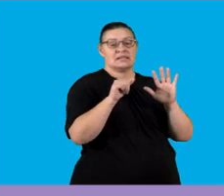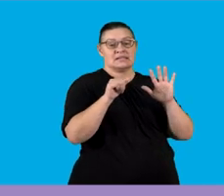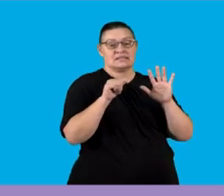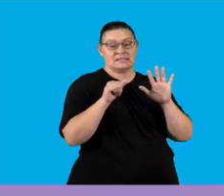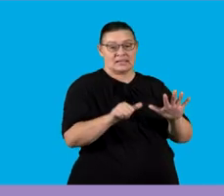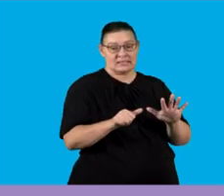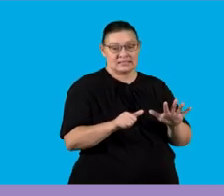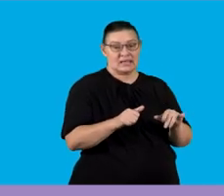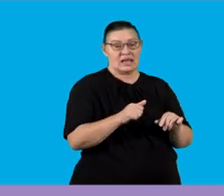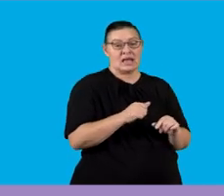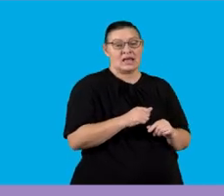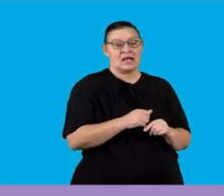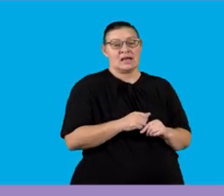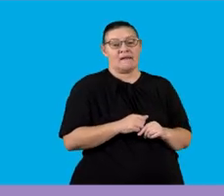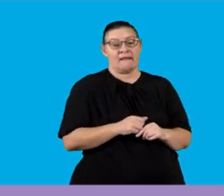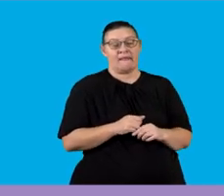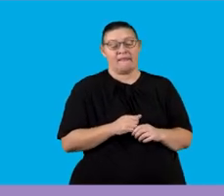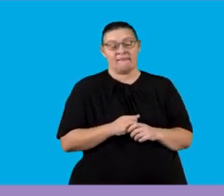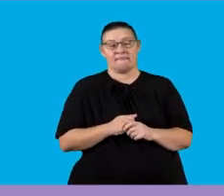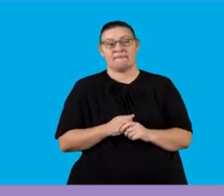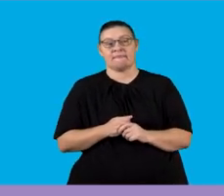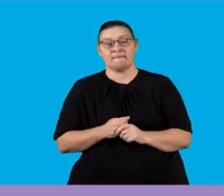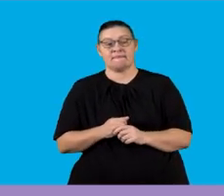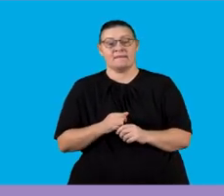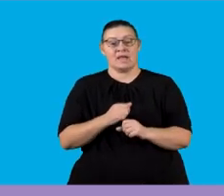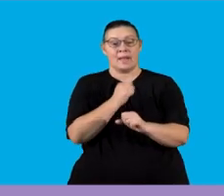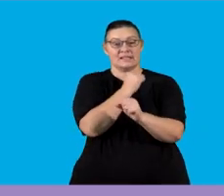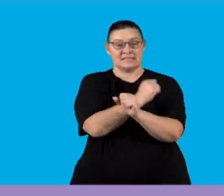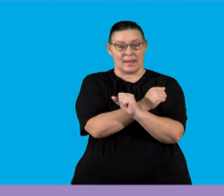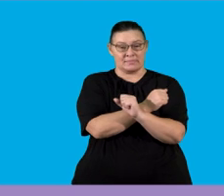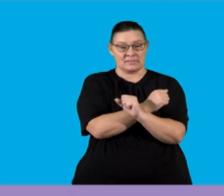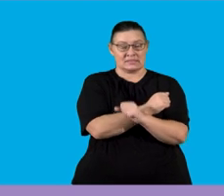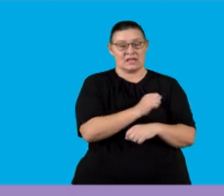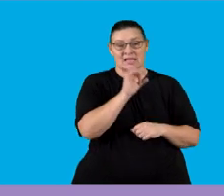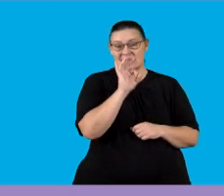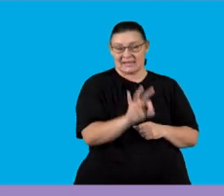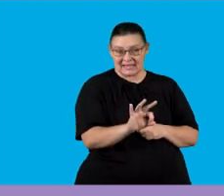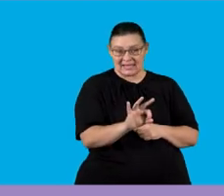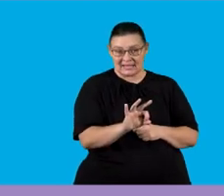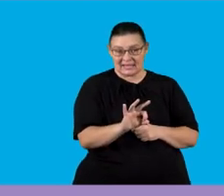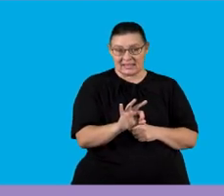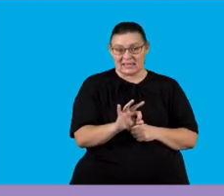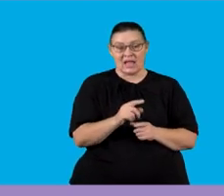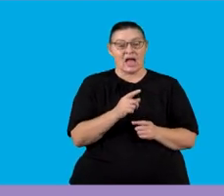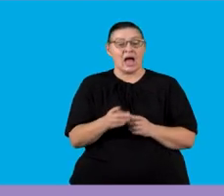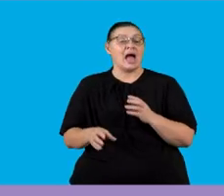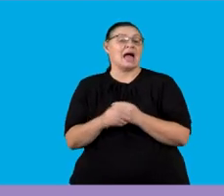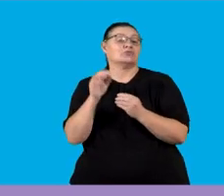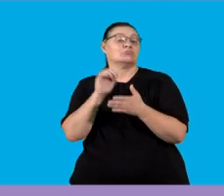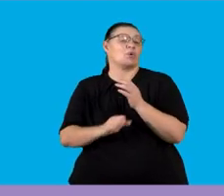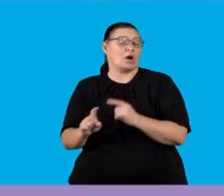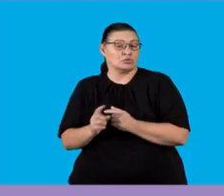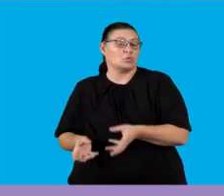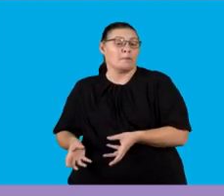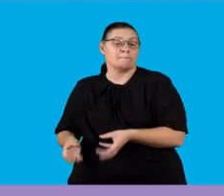subtract to get to 13, which is our third term? Of course, 6 multiplied by 3 is 18.